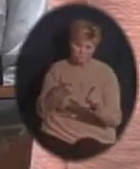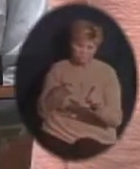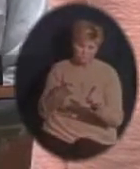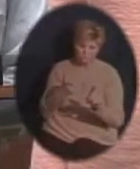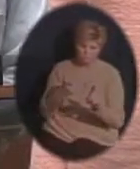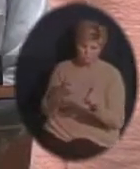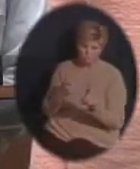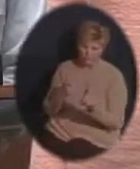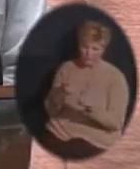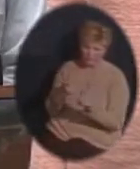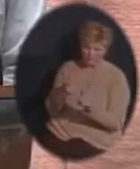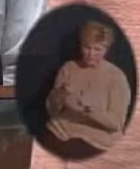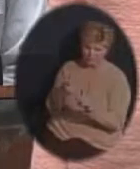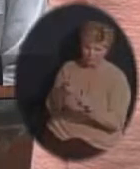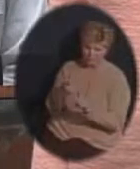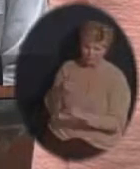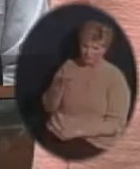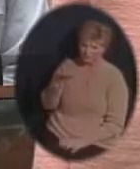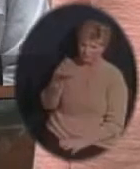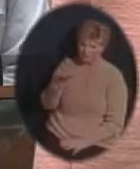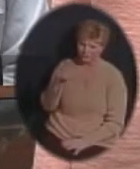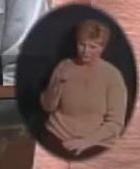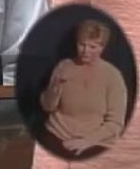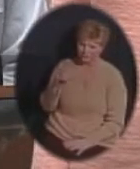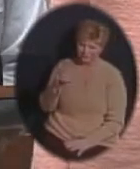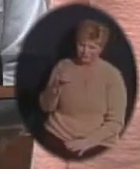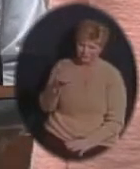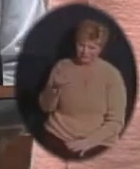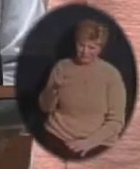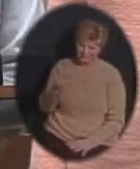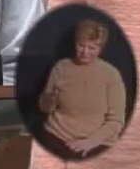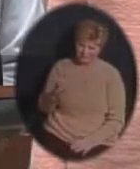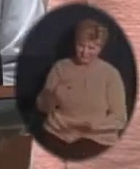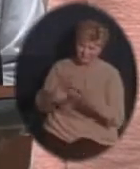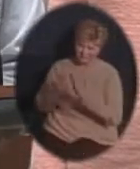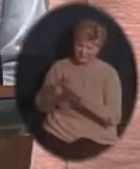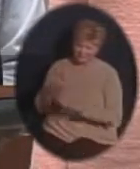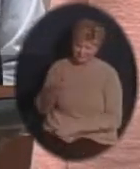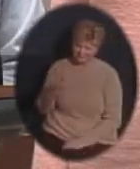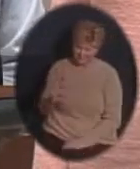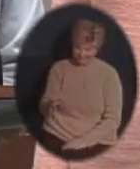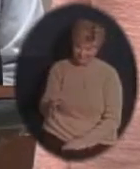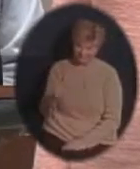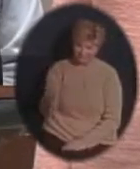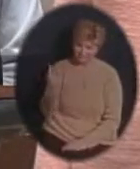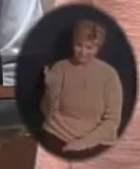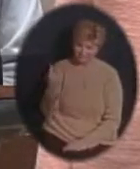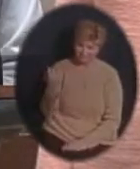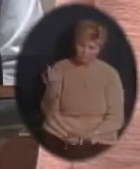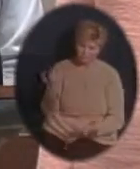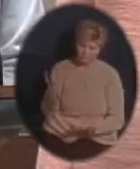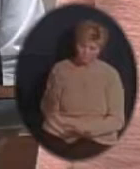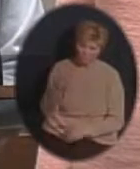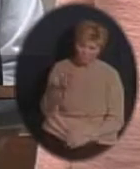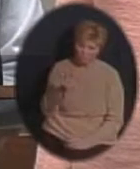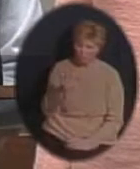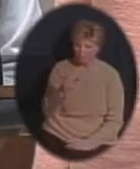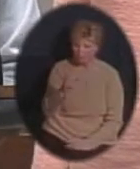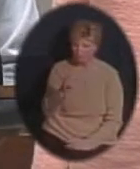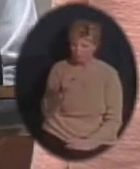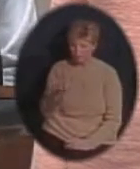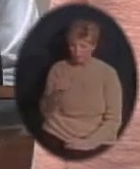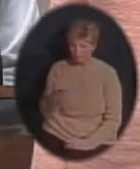March 7, 1980 as National Teacher Day for that year only. NEA and its affiliates continued to